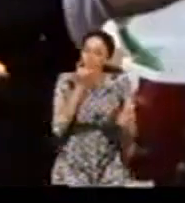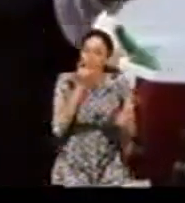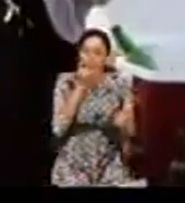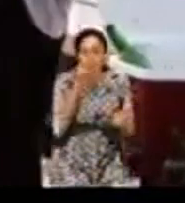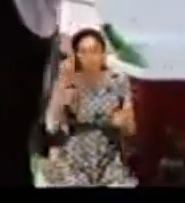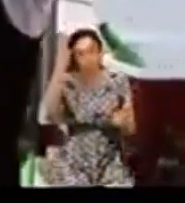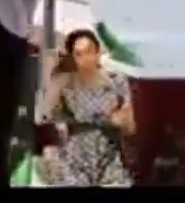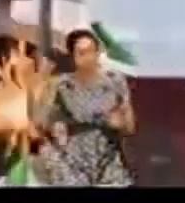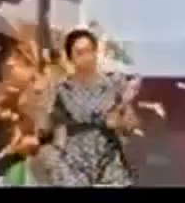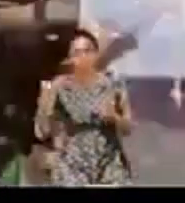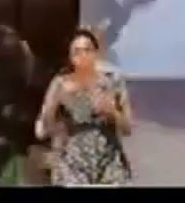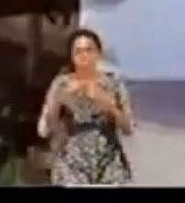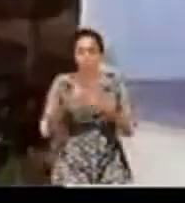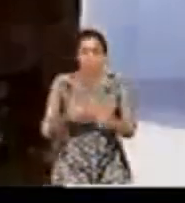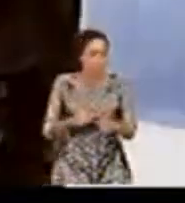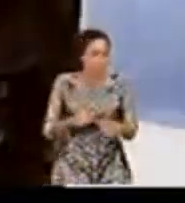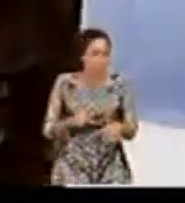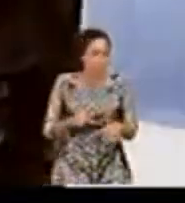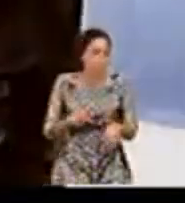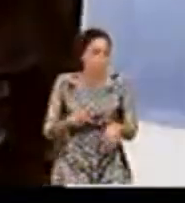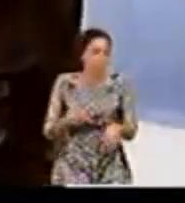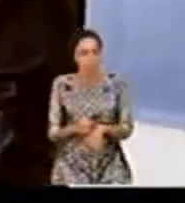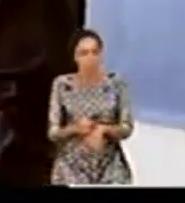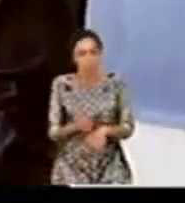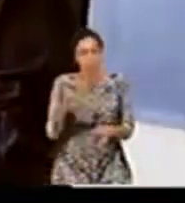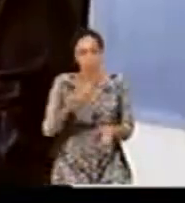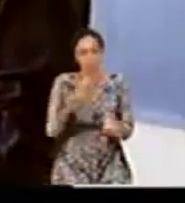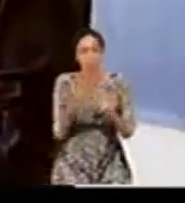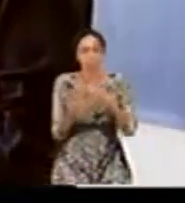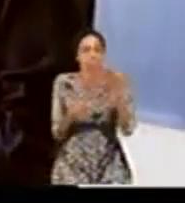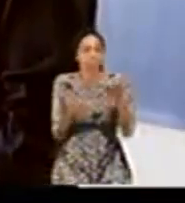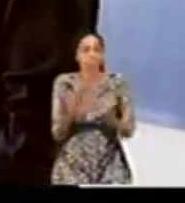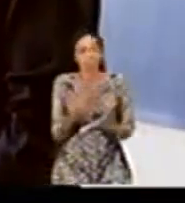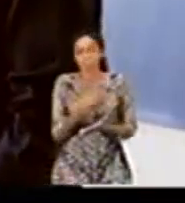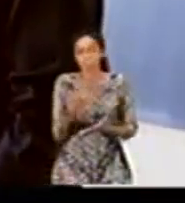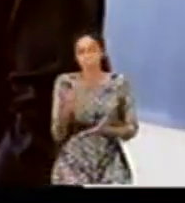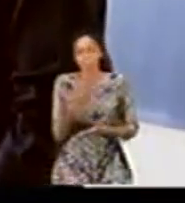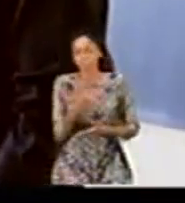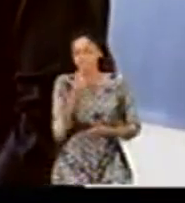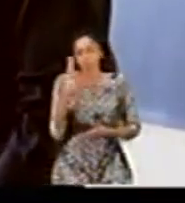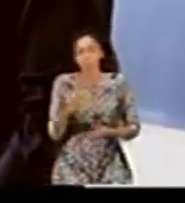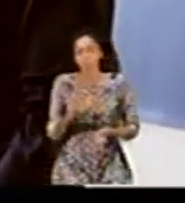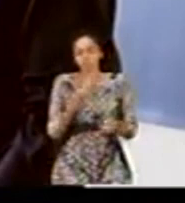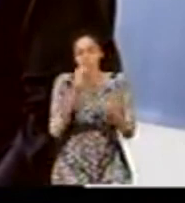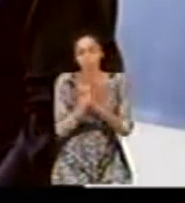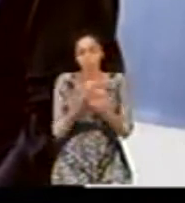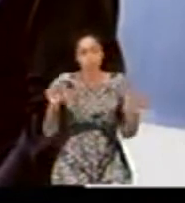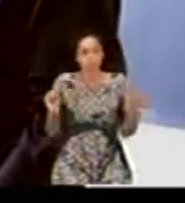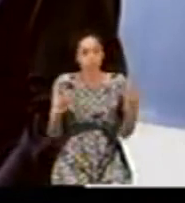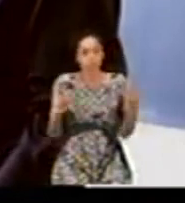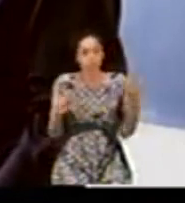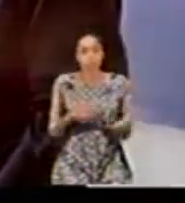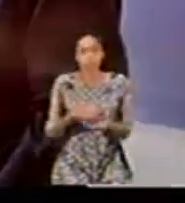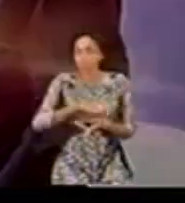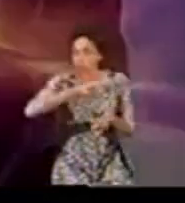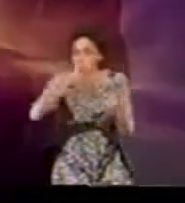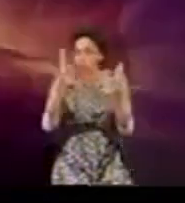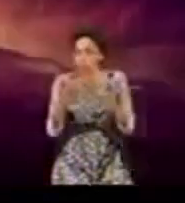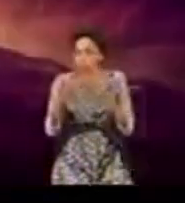same tradition. There's no repentance there. There's no salvation there. Repentance is